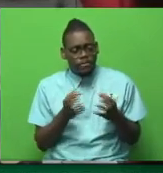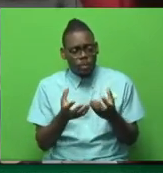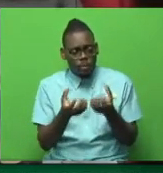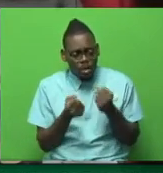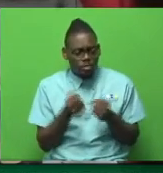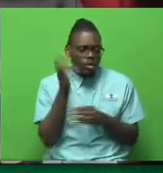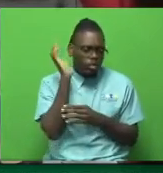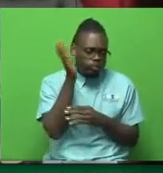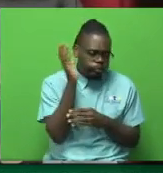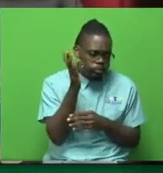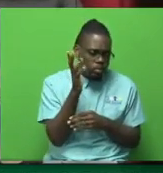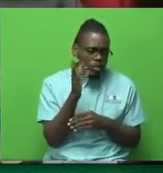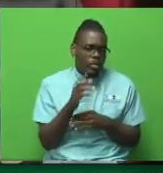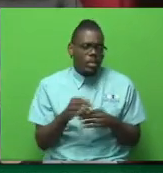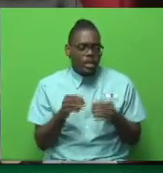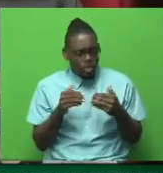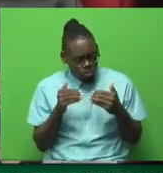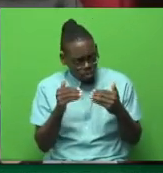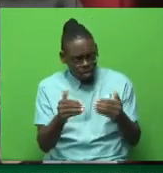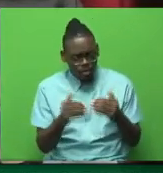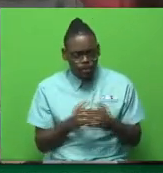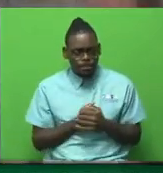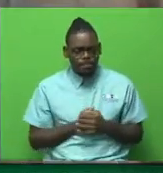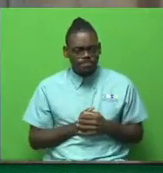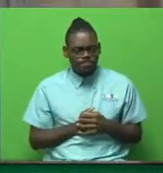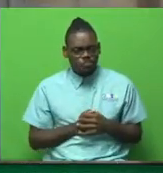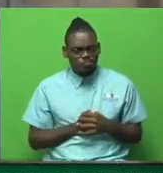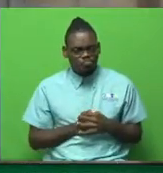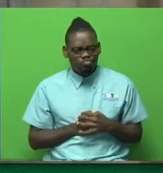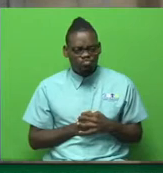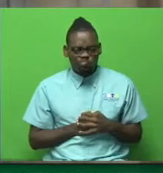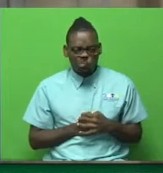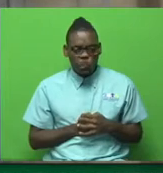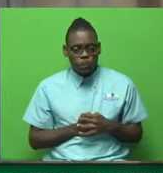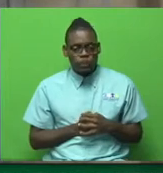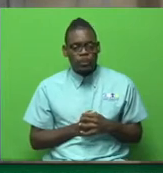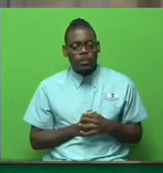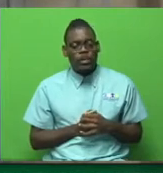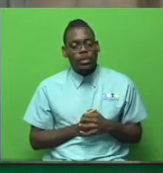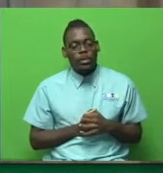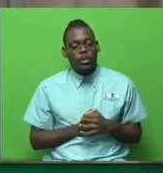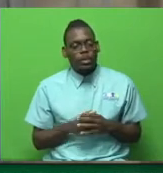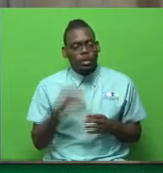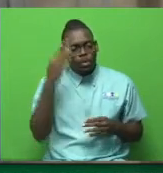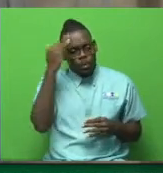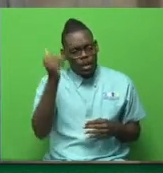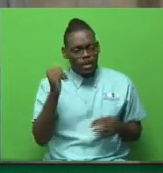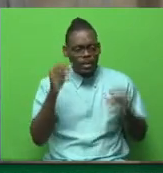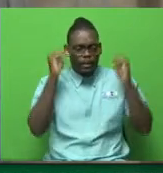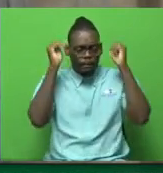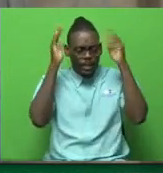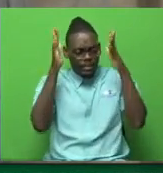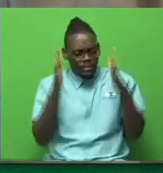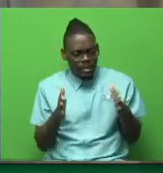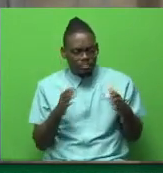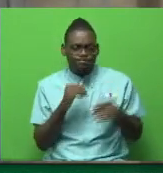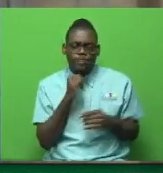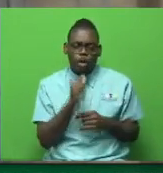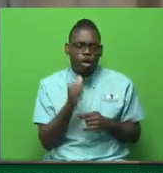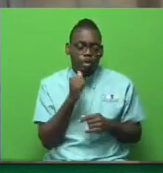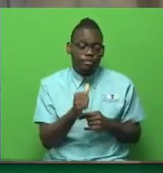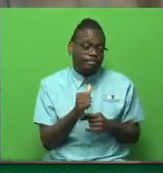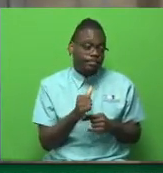way proceed thank you very much right why did the minister not indicate a systemic deficiencies in our Nations